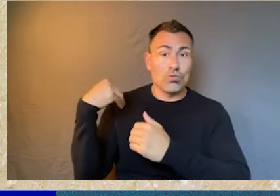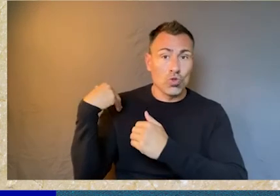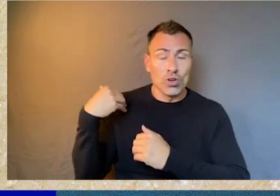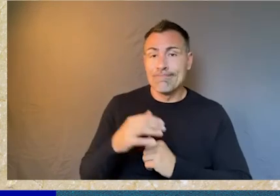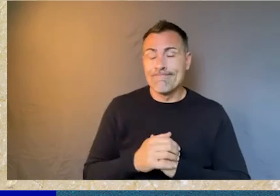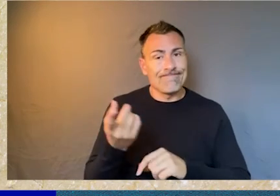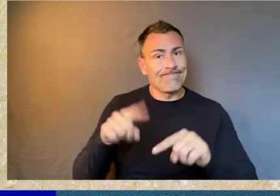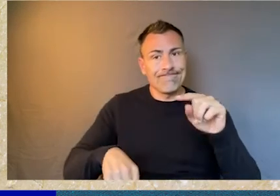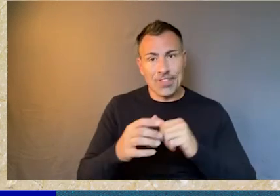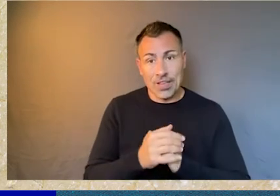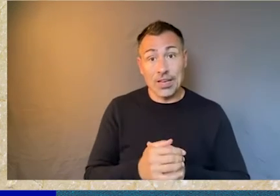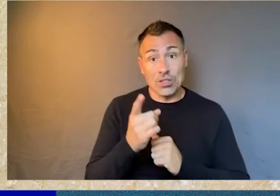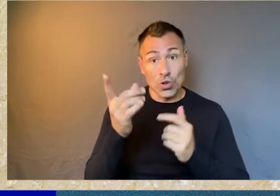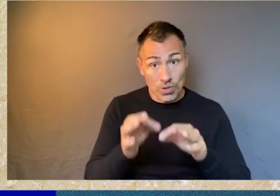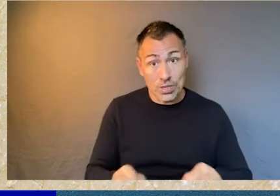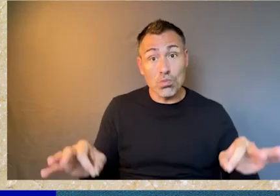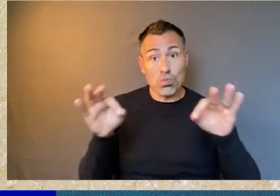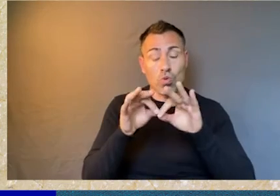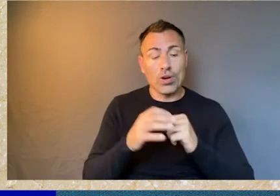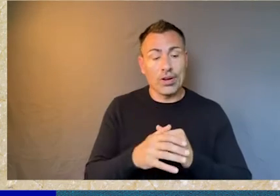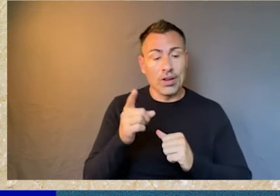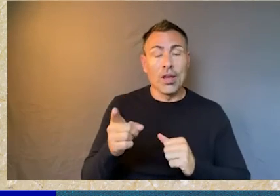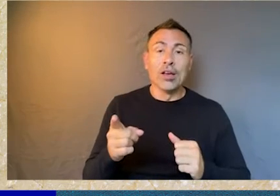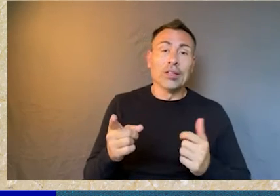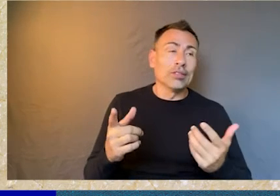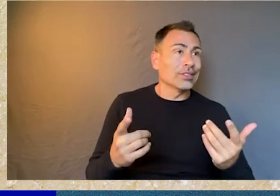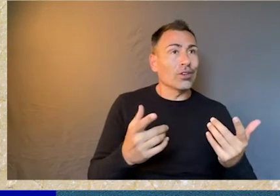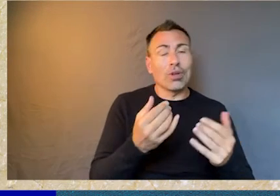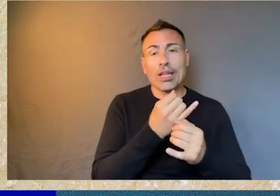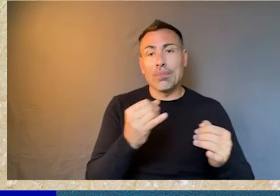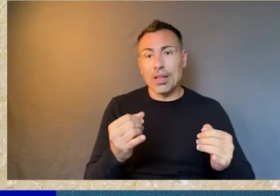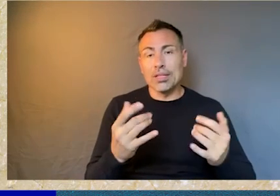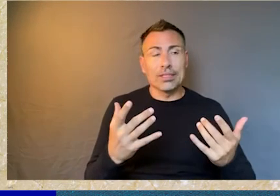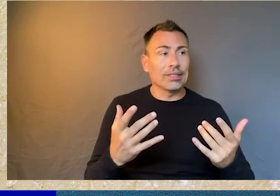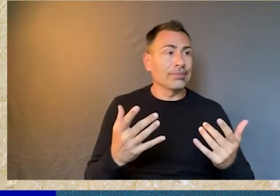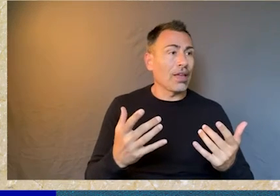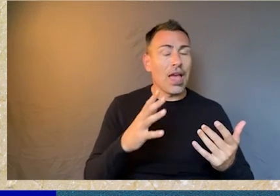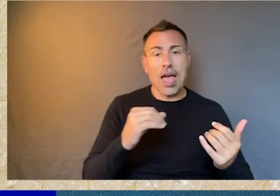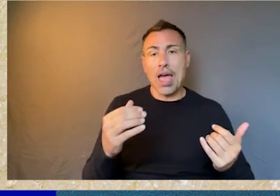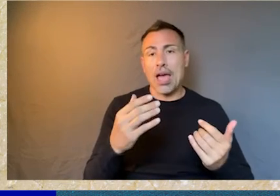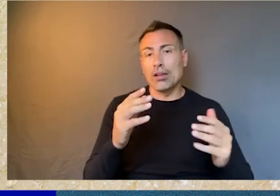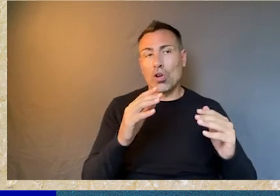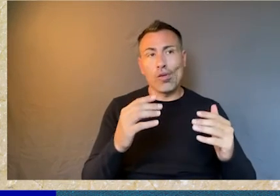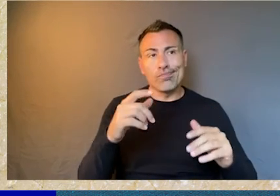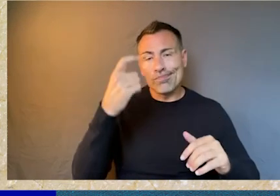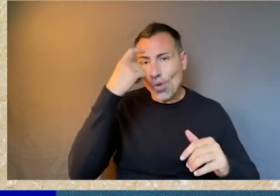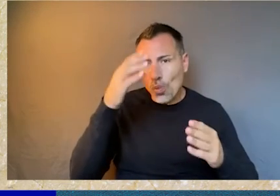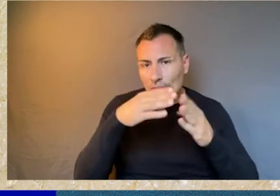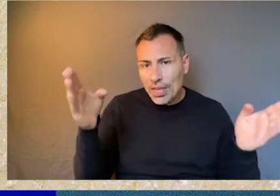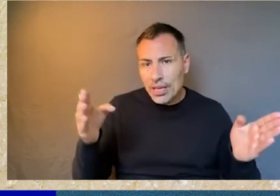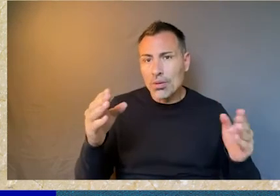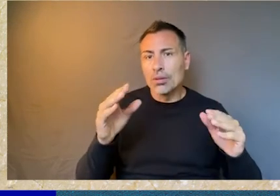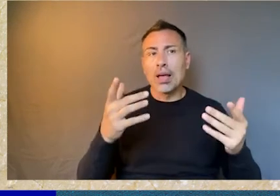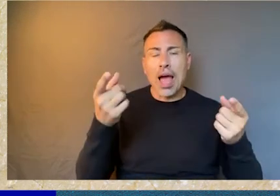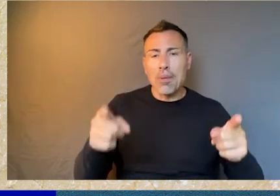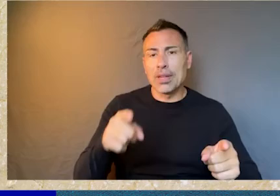and a valuable connection between the disability and free-thinking movements in Oakland, California. He also advocated for the independent